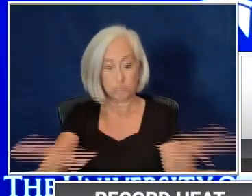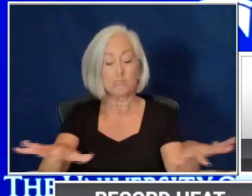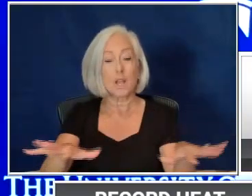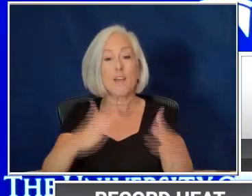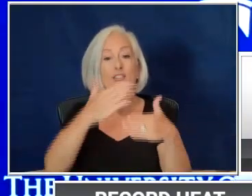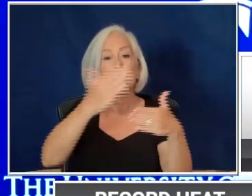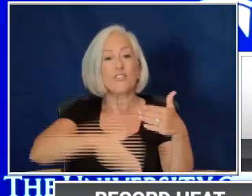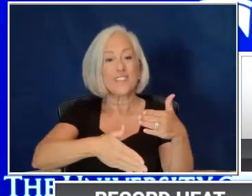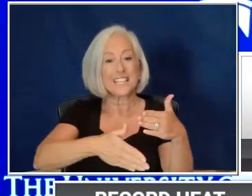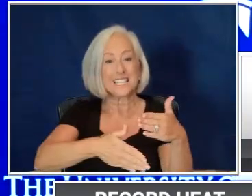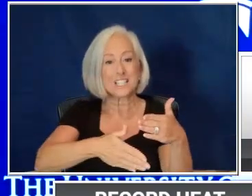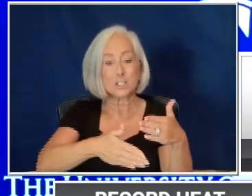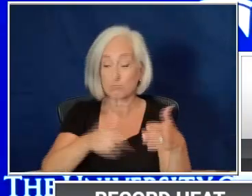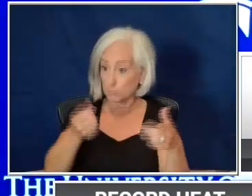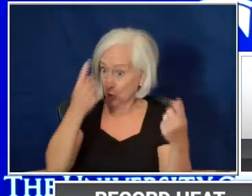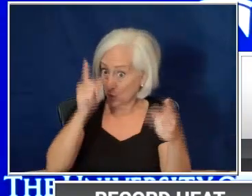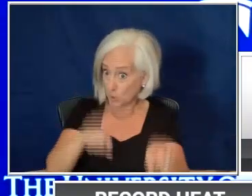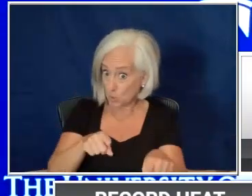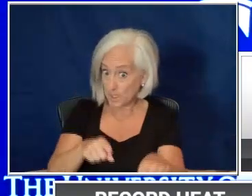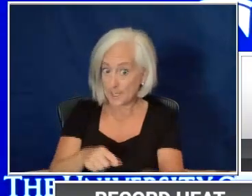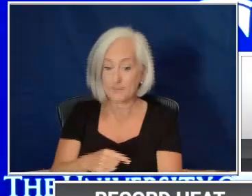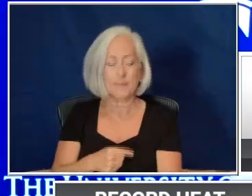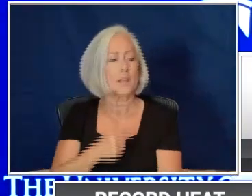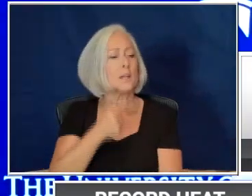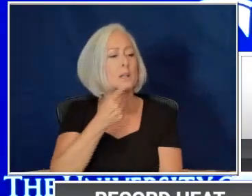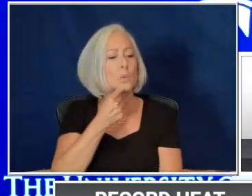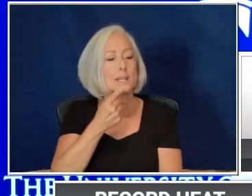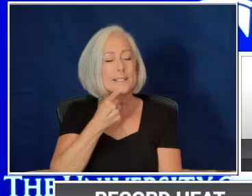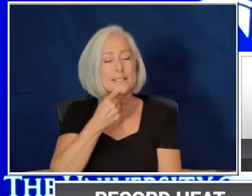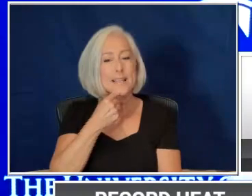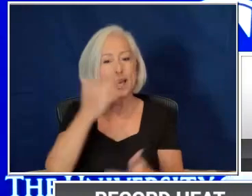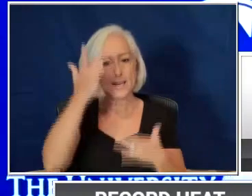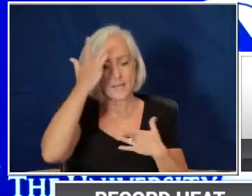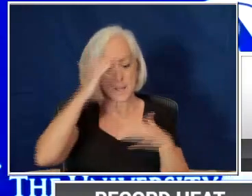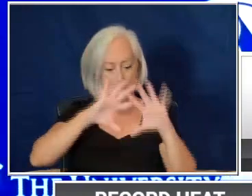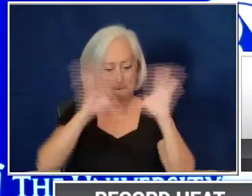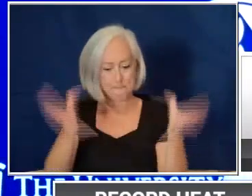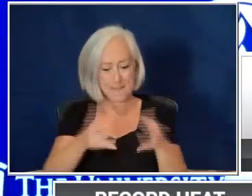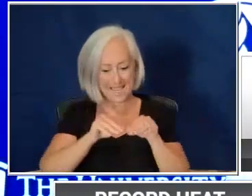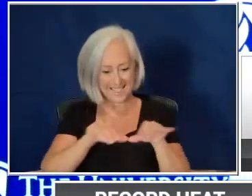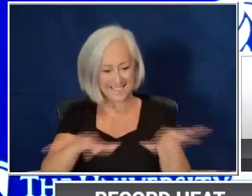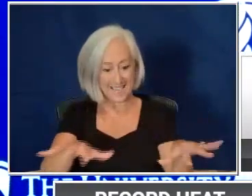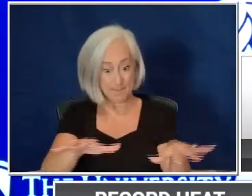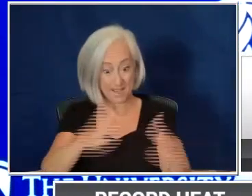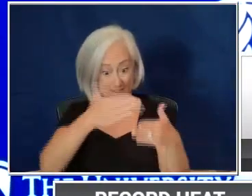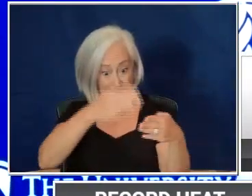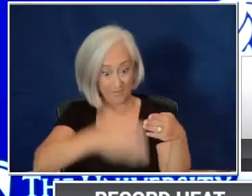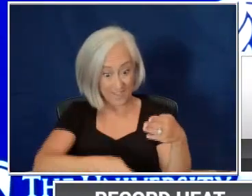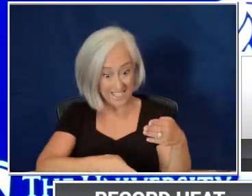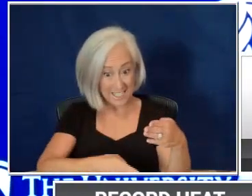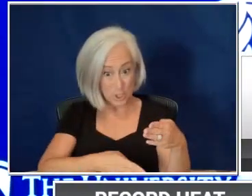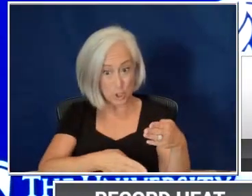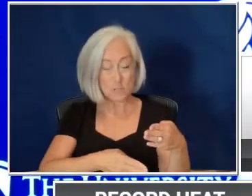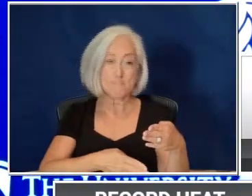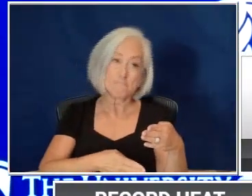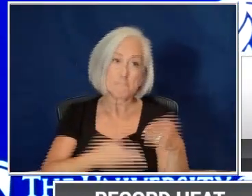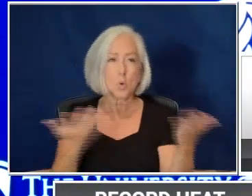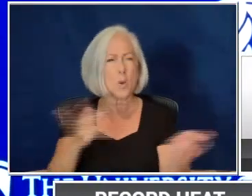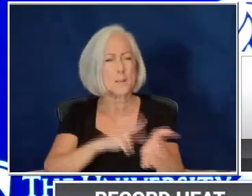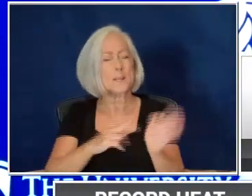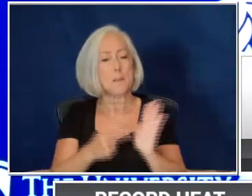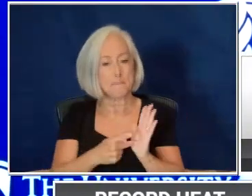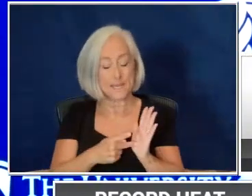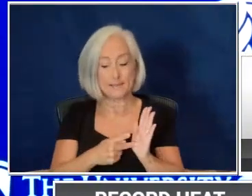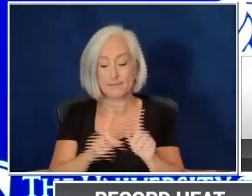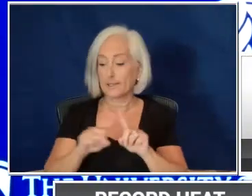what we mean by the pandemic is over. Certainly, different countries have different views on that. different